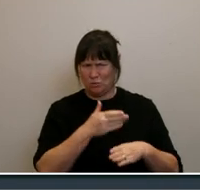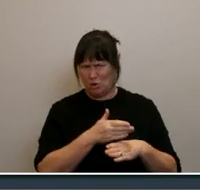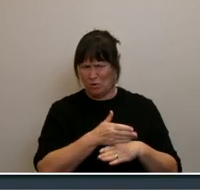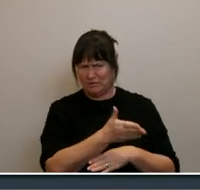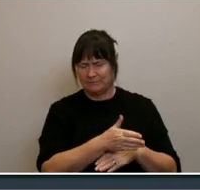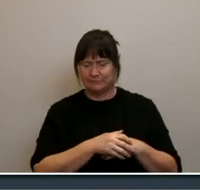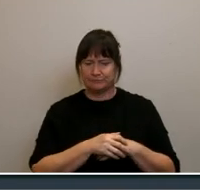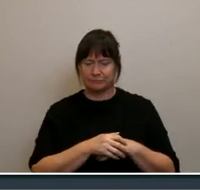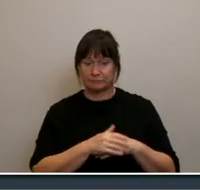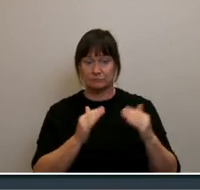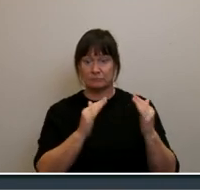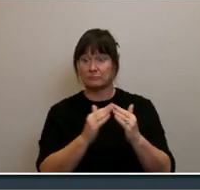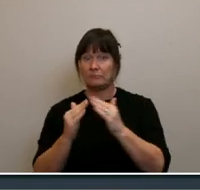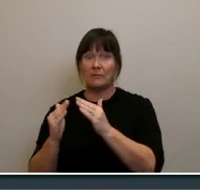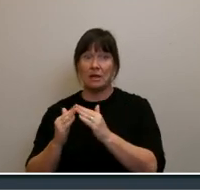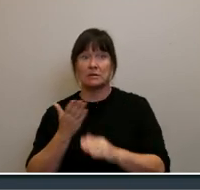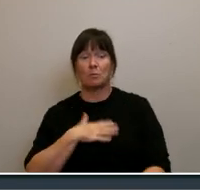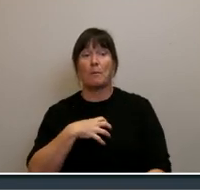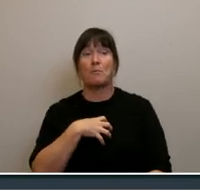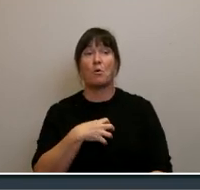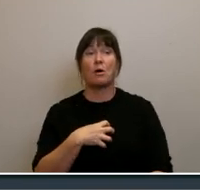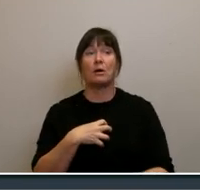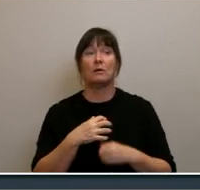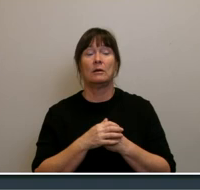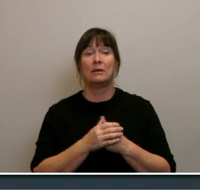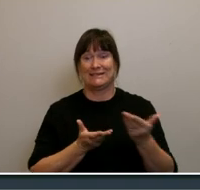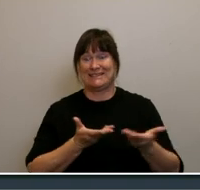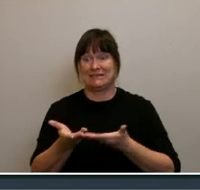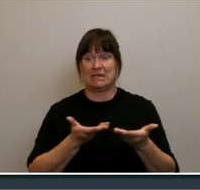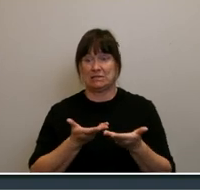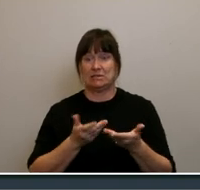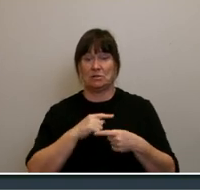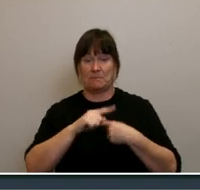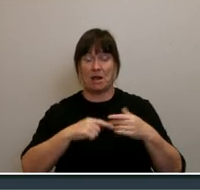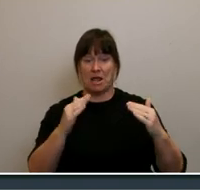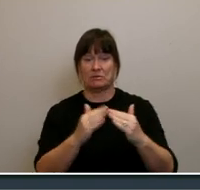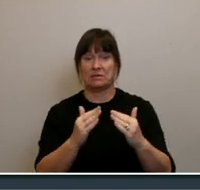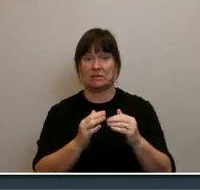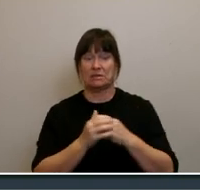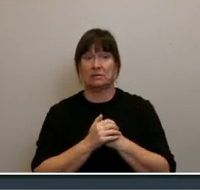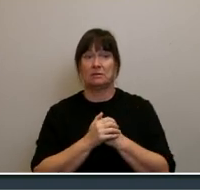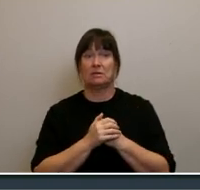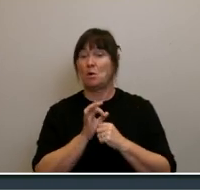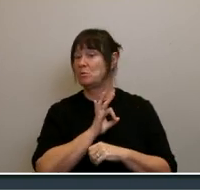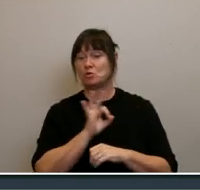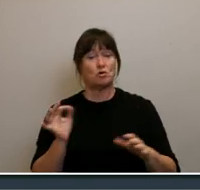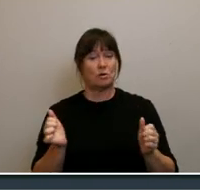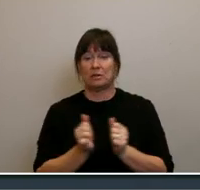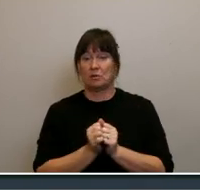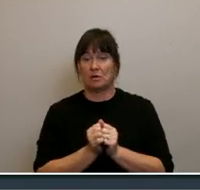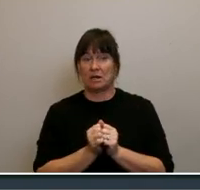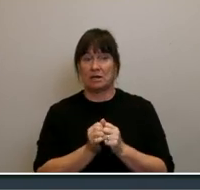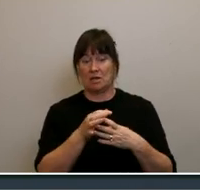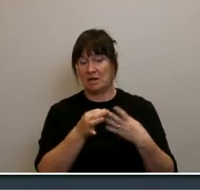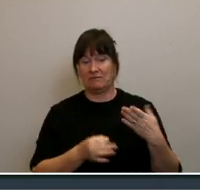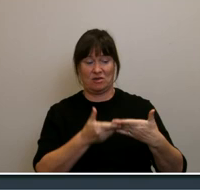In relation to the housing stock, we would like further discussion around that. We note that we do not agree with any options,